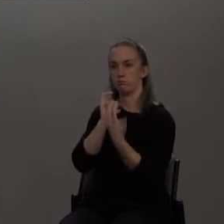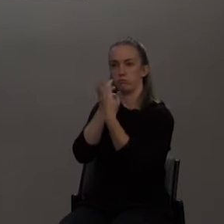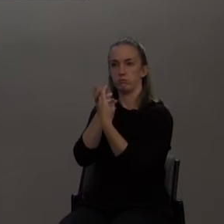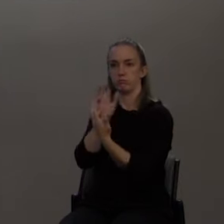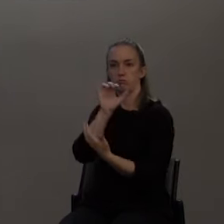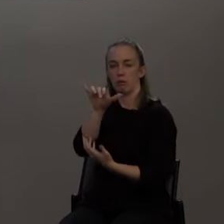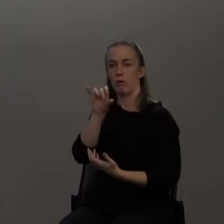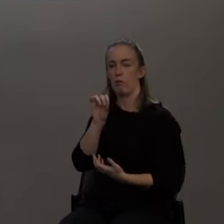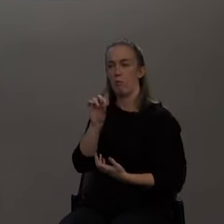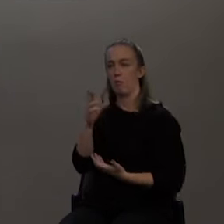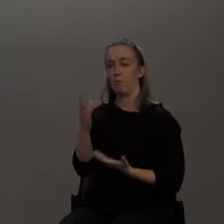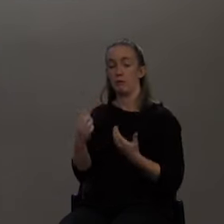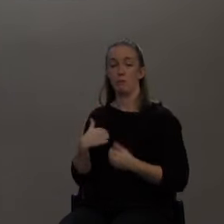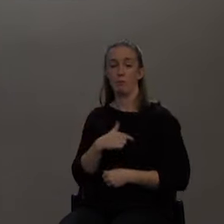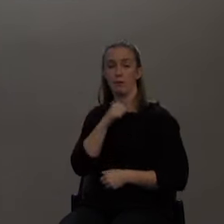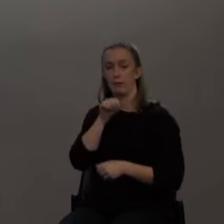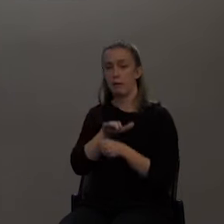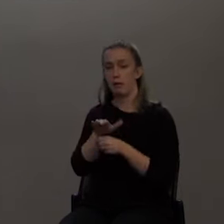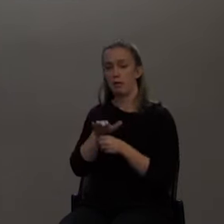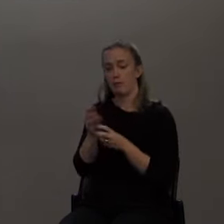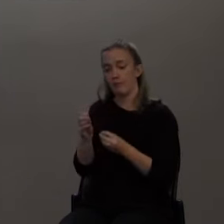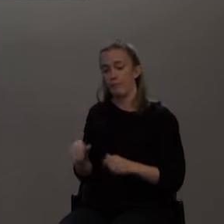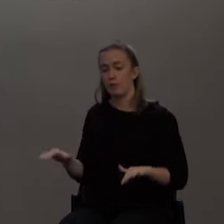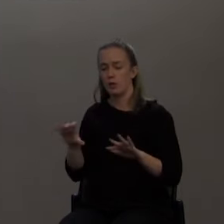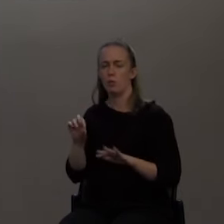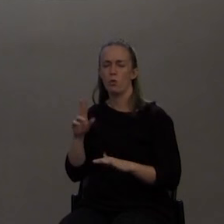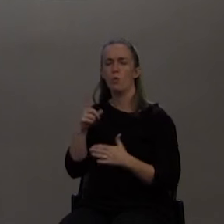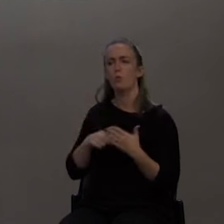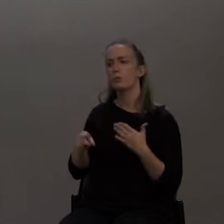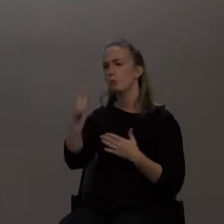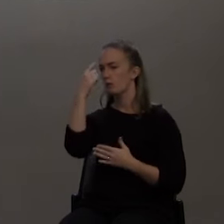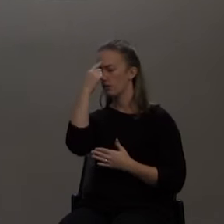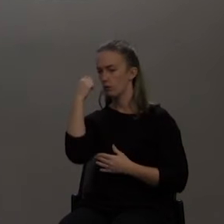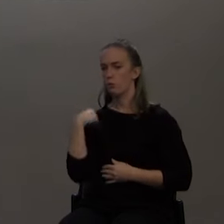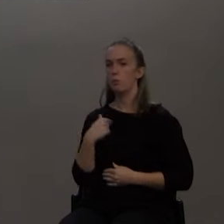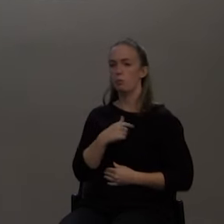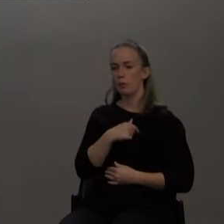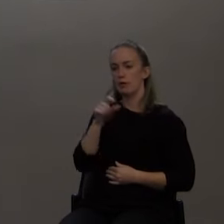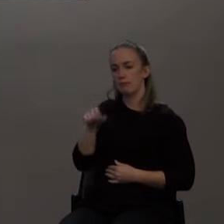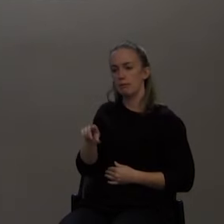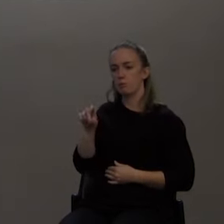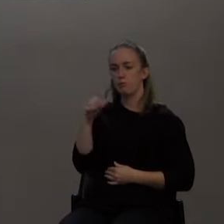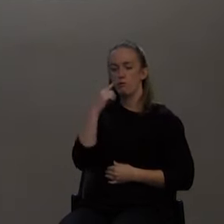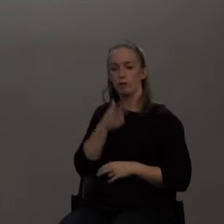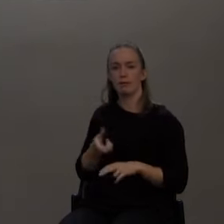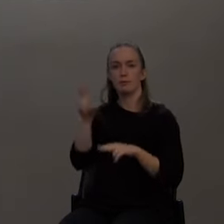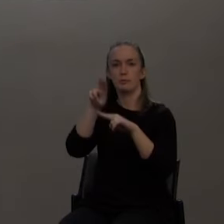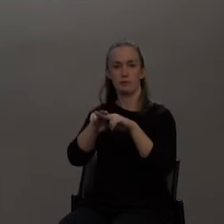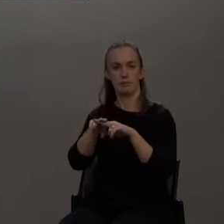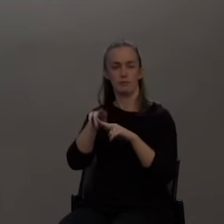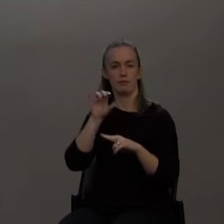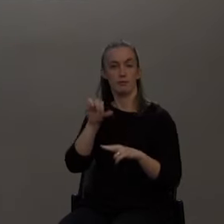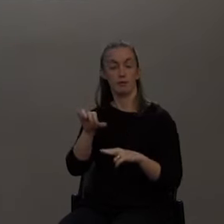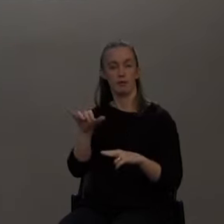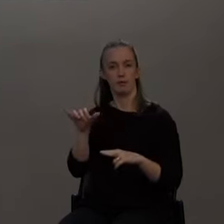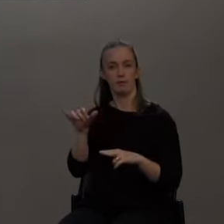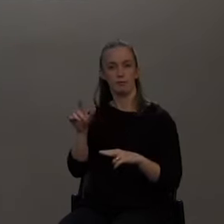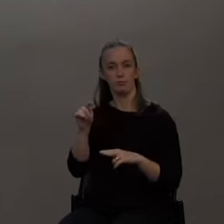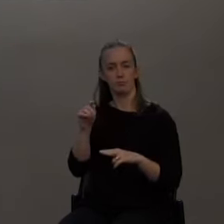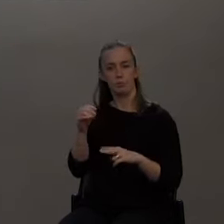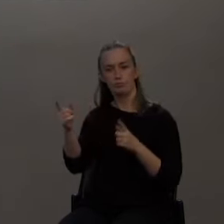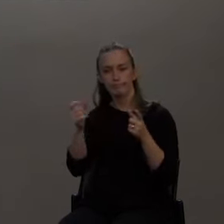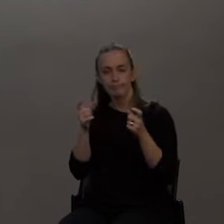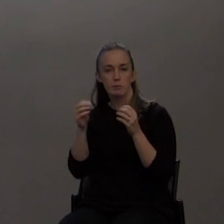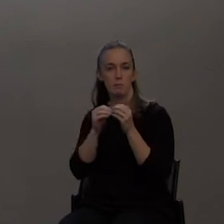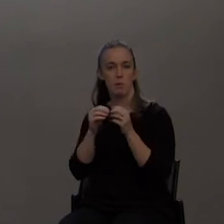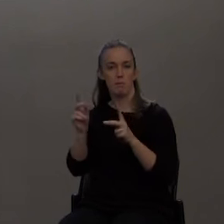we don't have enough space, or what do you find that we need to do that increases to attract more